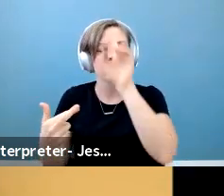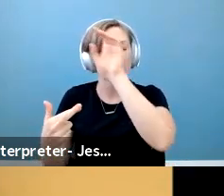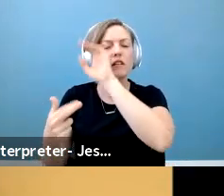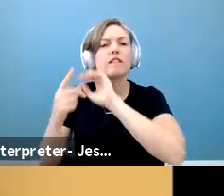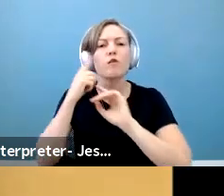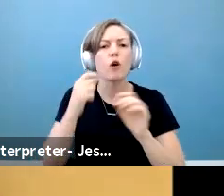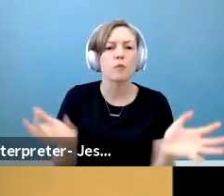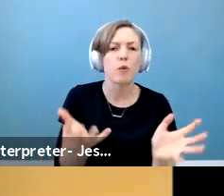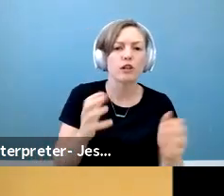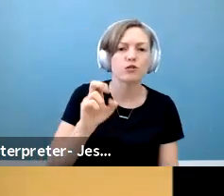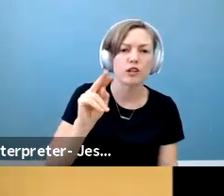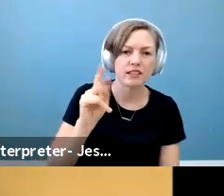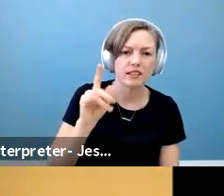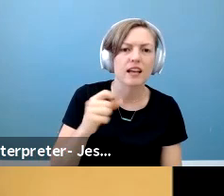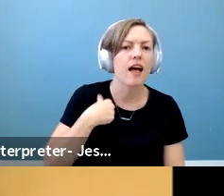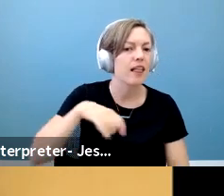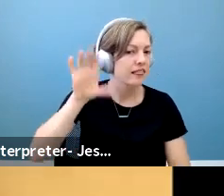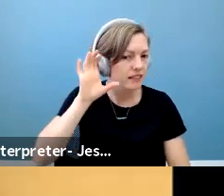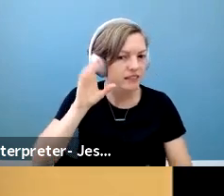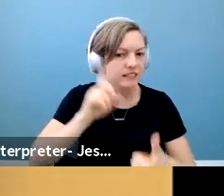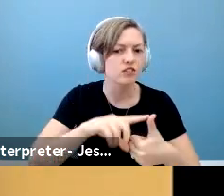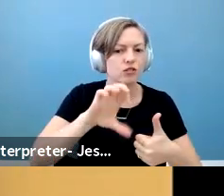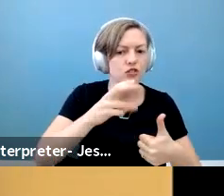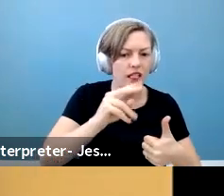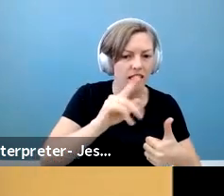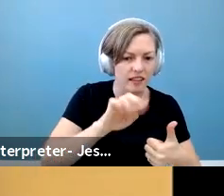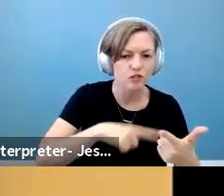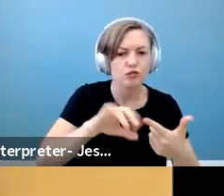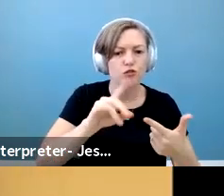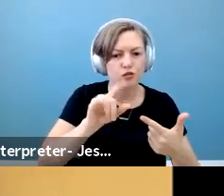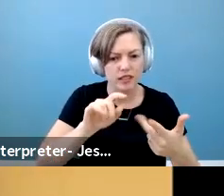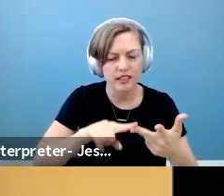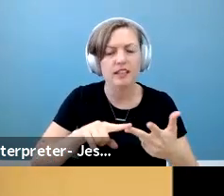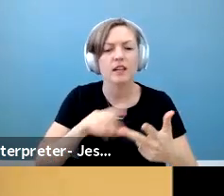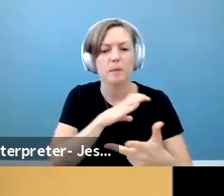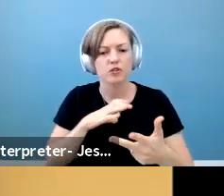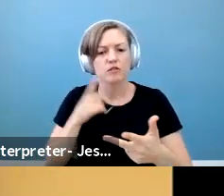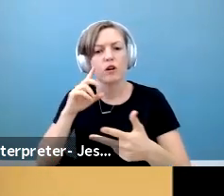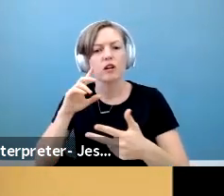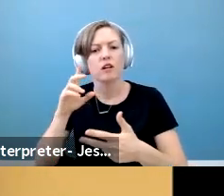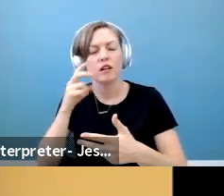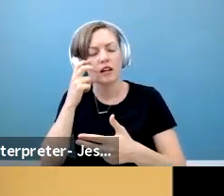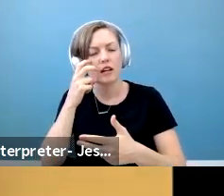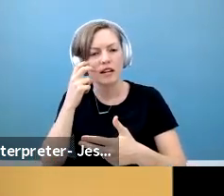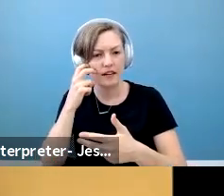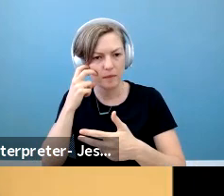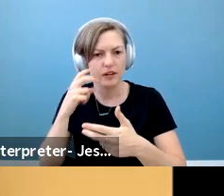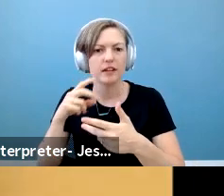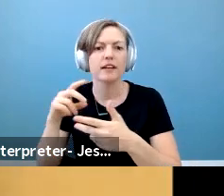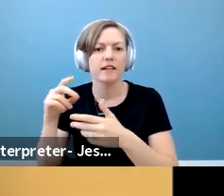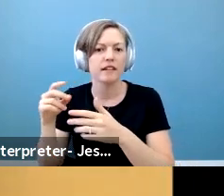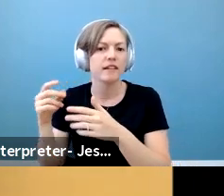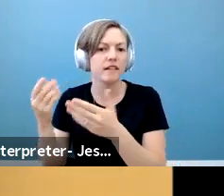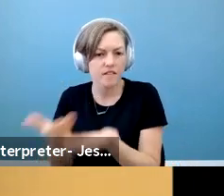to Charlene, Judy, members of the Commission on Native American Affairs, and advocates and members of the disabilities